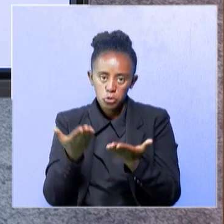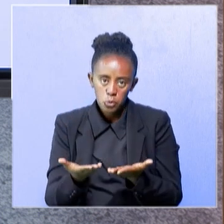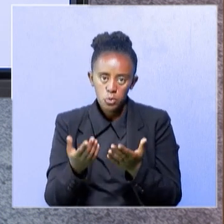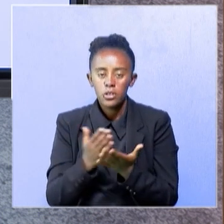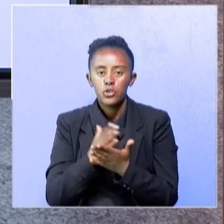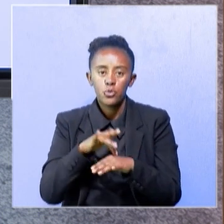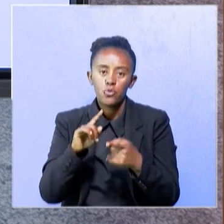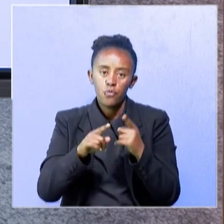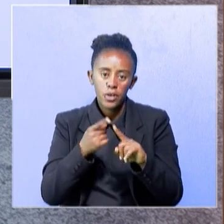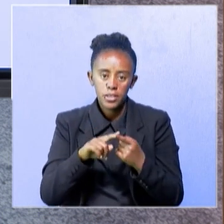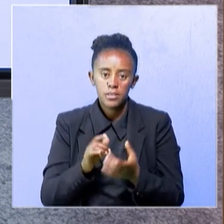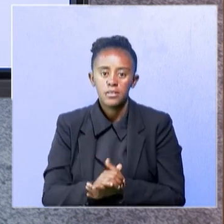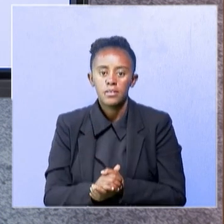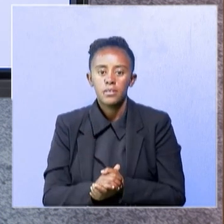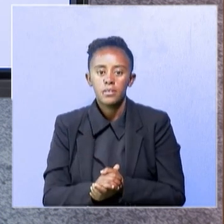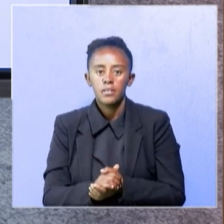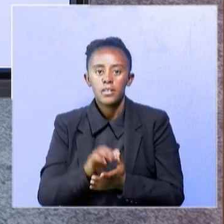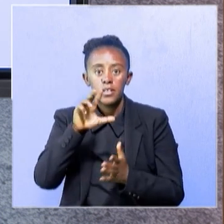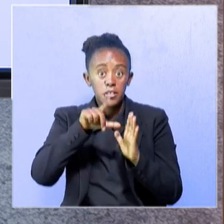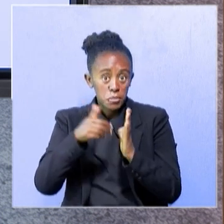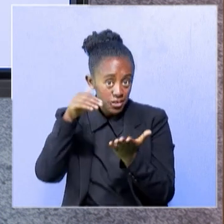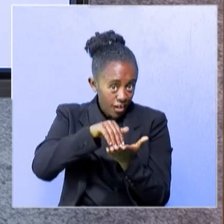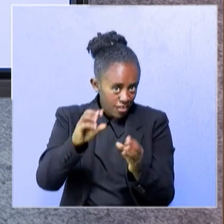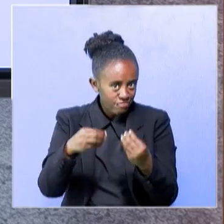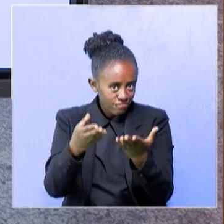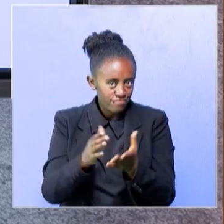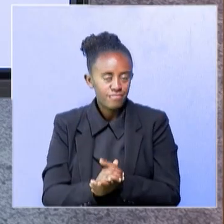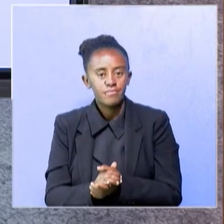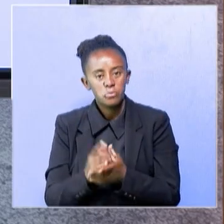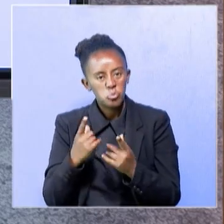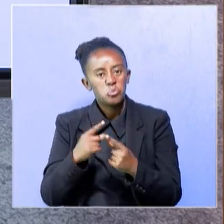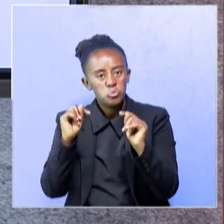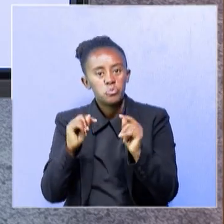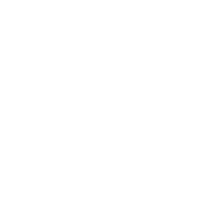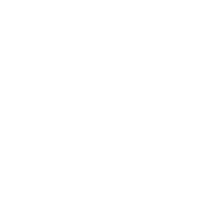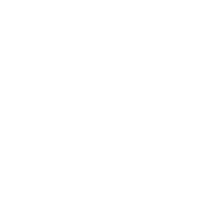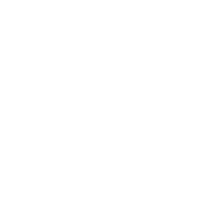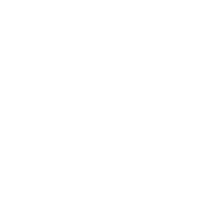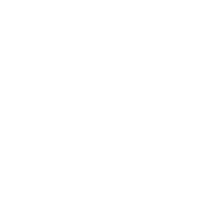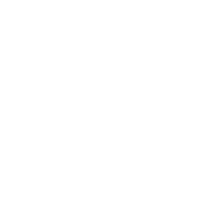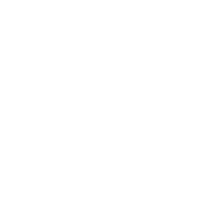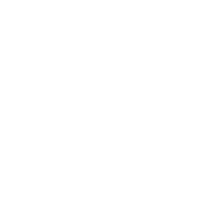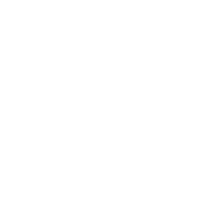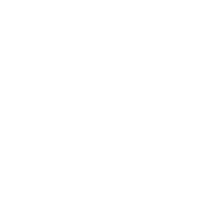and share to your friends. Let me give you 3 minutes again. Try to complete these vocabularies.